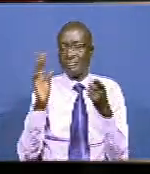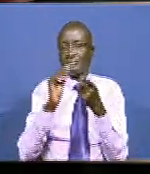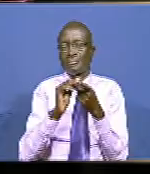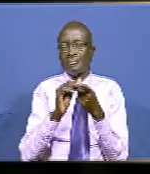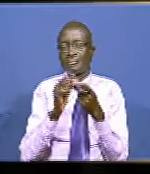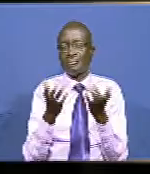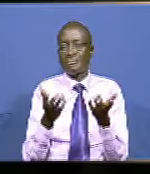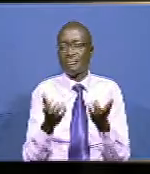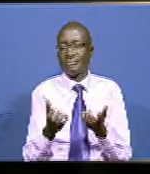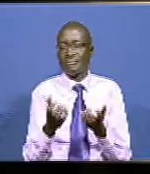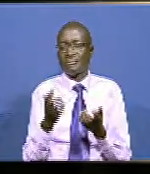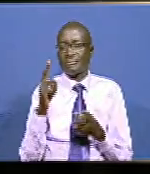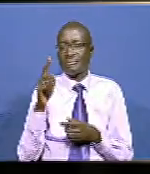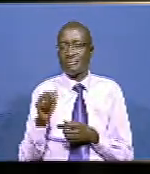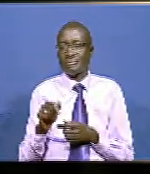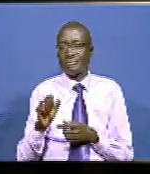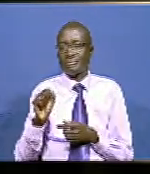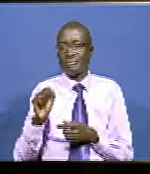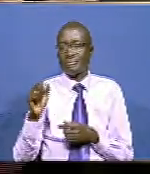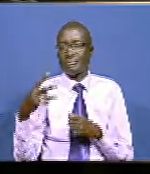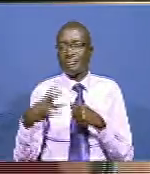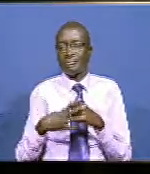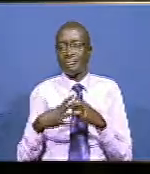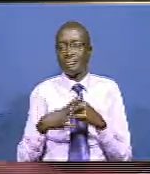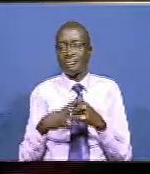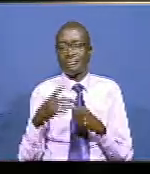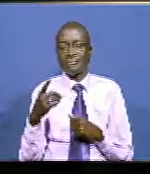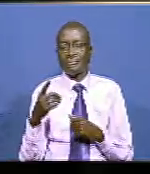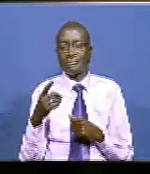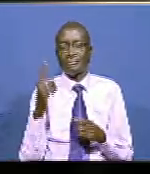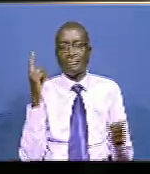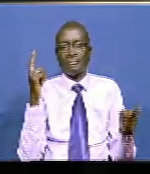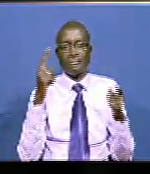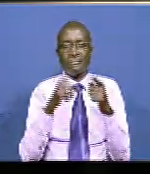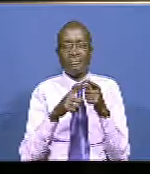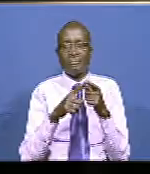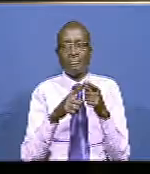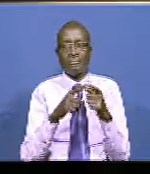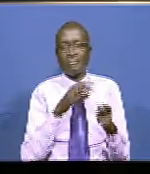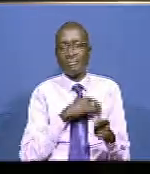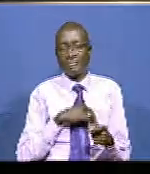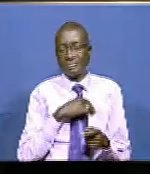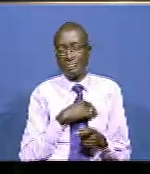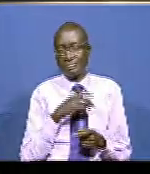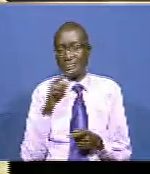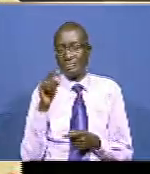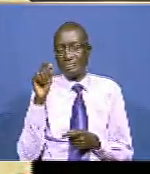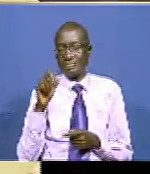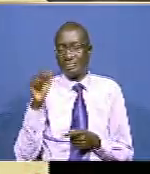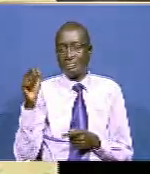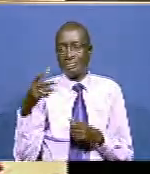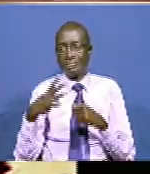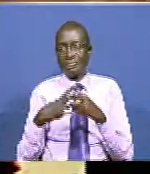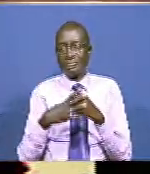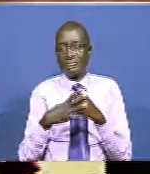want is 1.59, because iyo ndio mission yetu, all we want is 1.59. Ikipanda yende